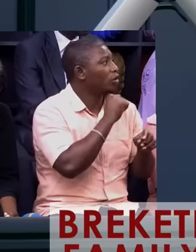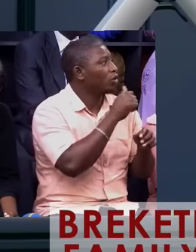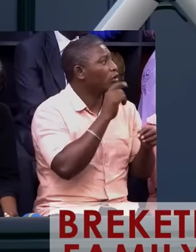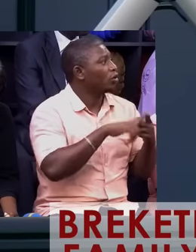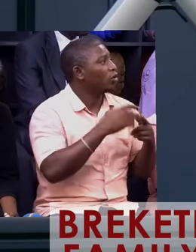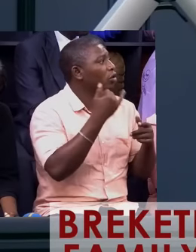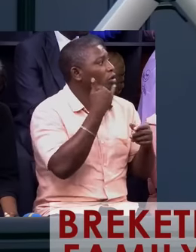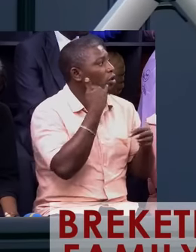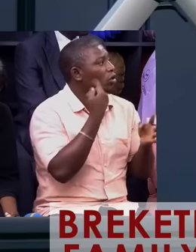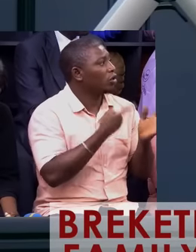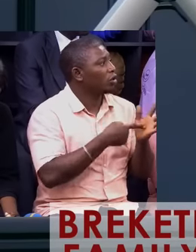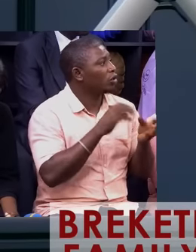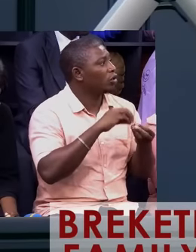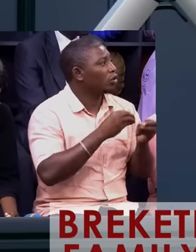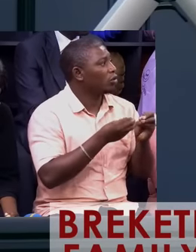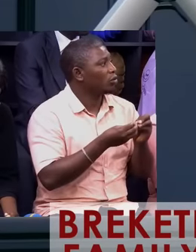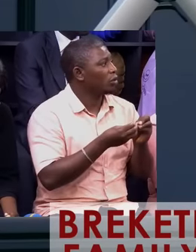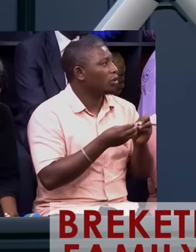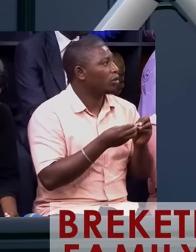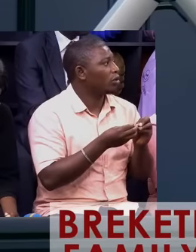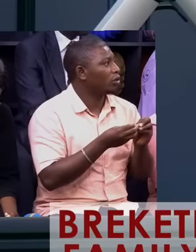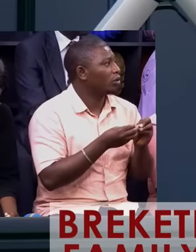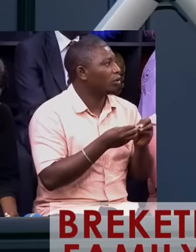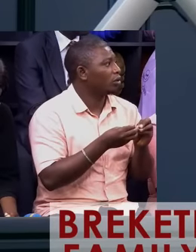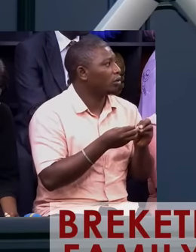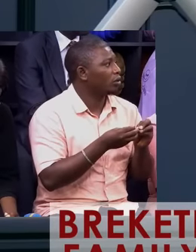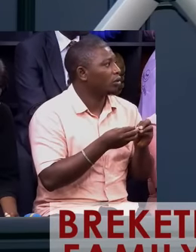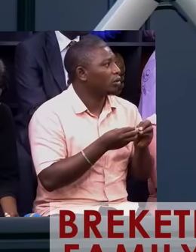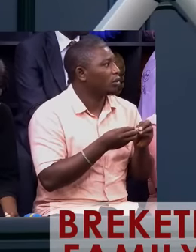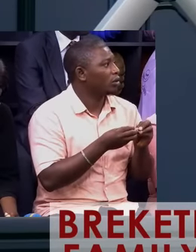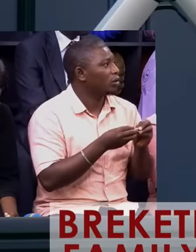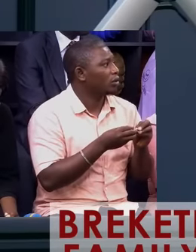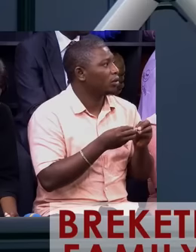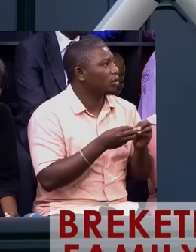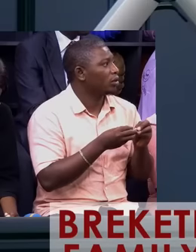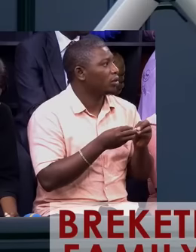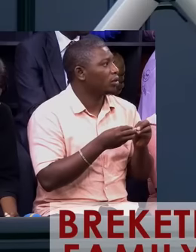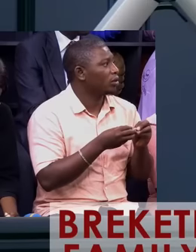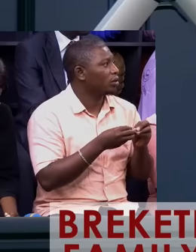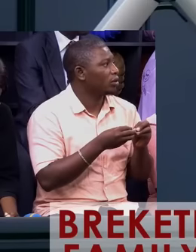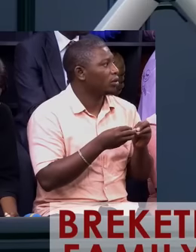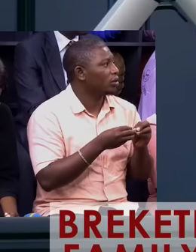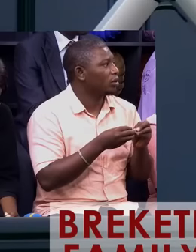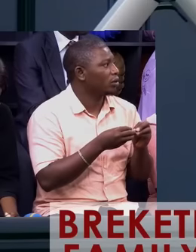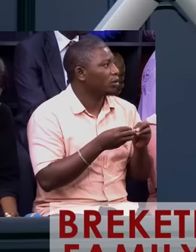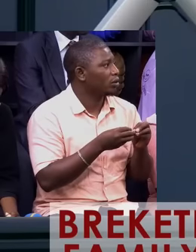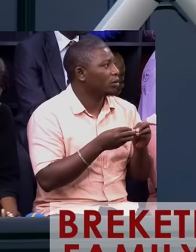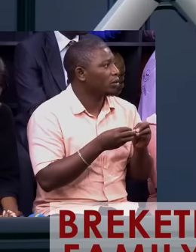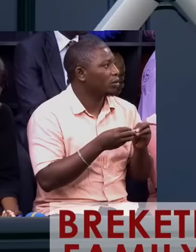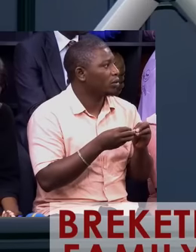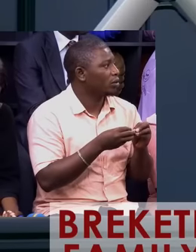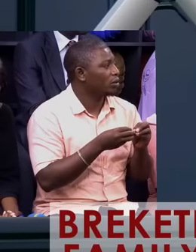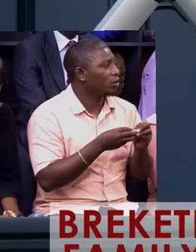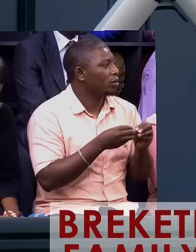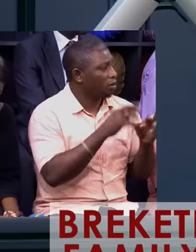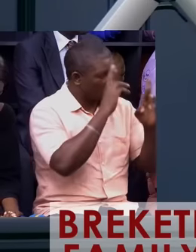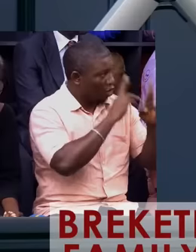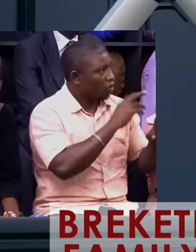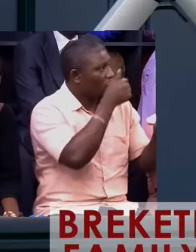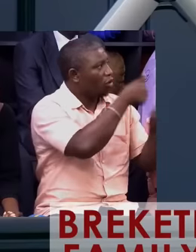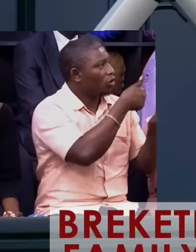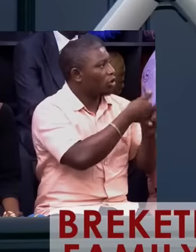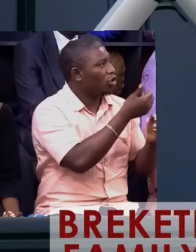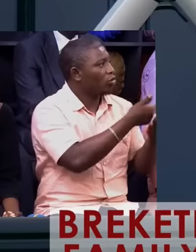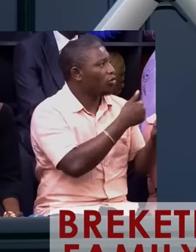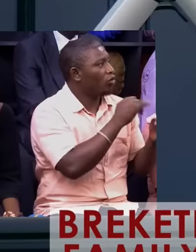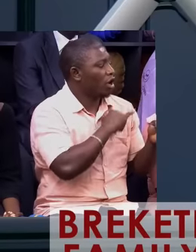number and this call I make a no call call you back respect yourself before